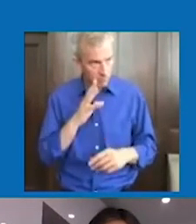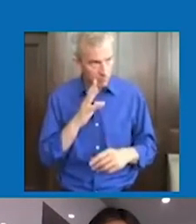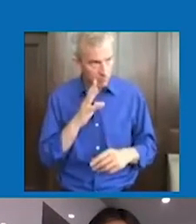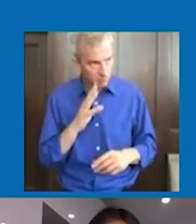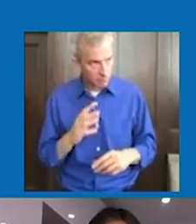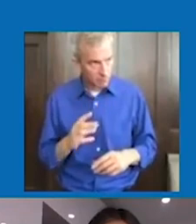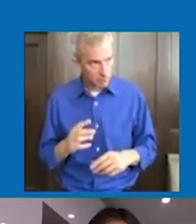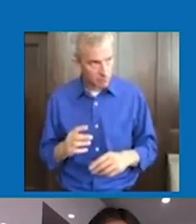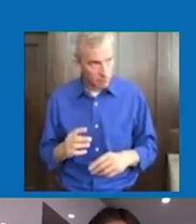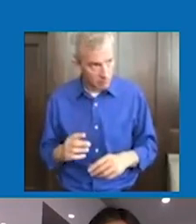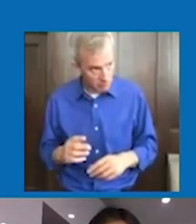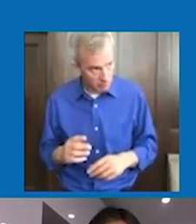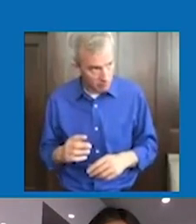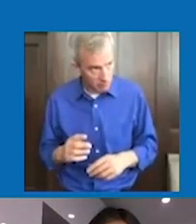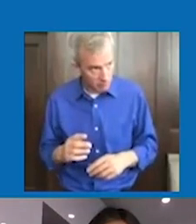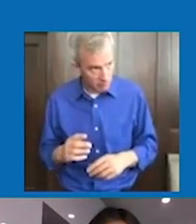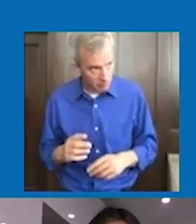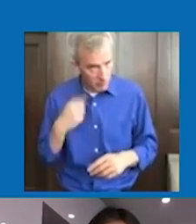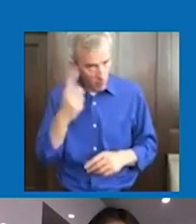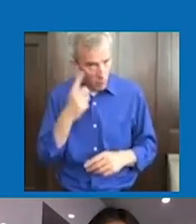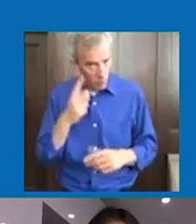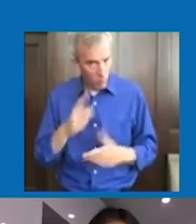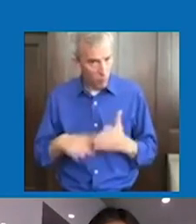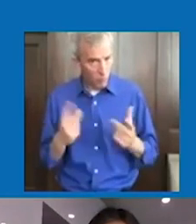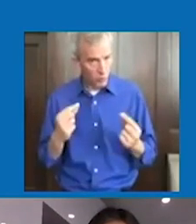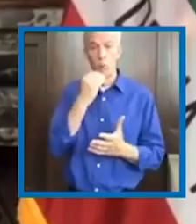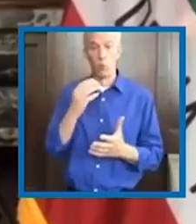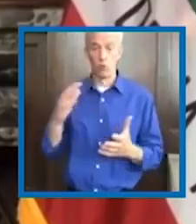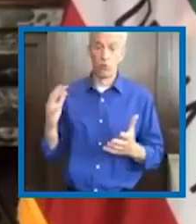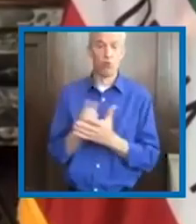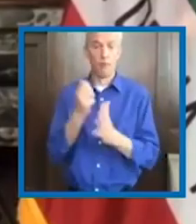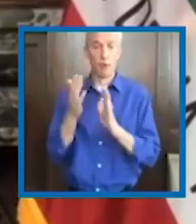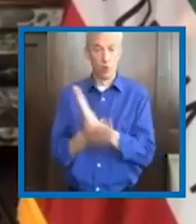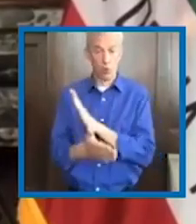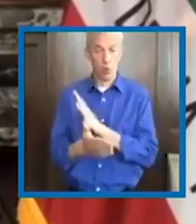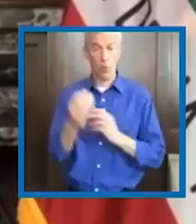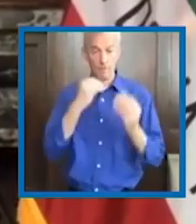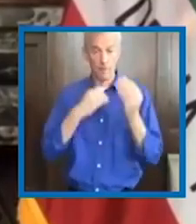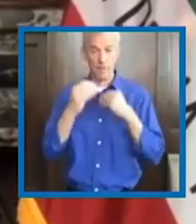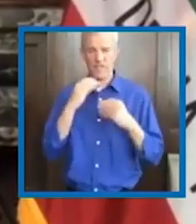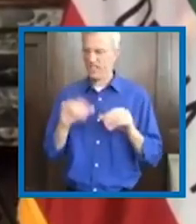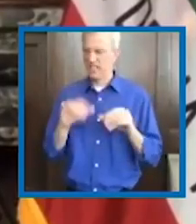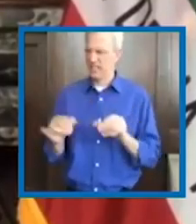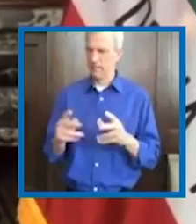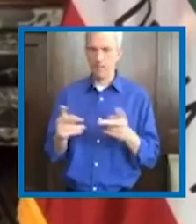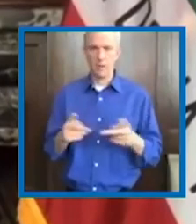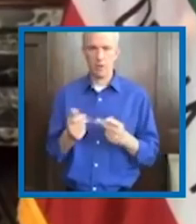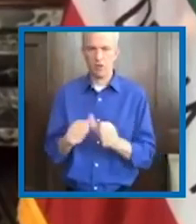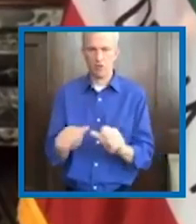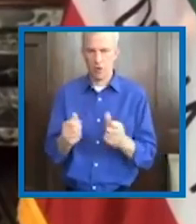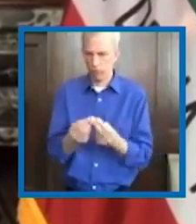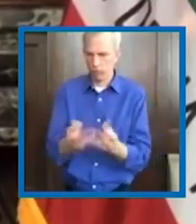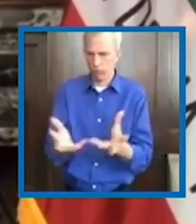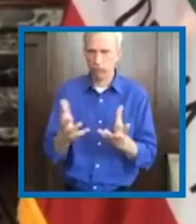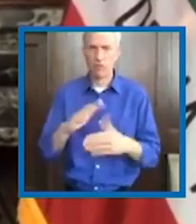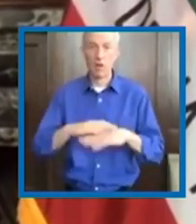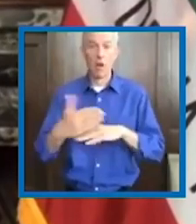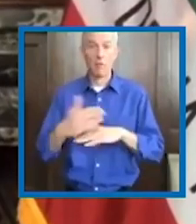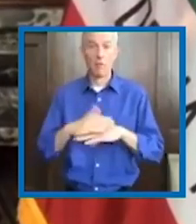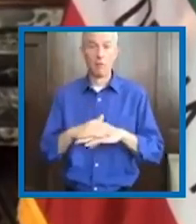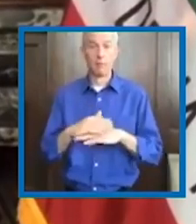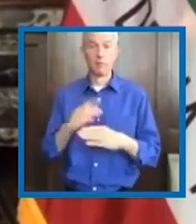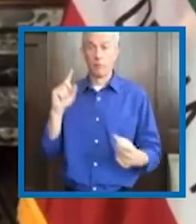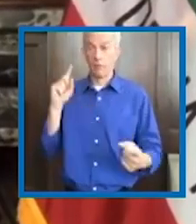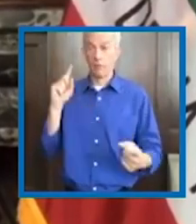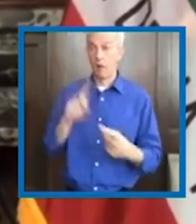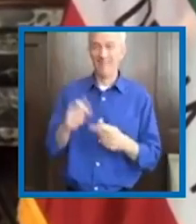studies. I was just wondering, what are you doing to help them not fall behind? I think until every student has a laptop in their home and